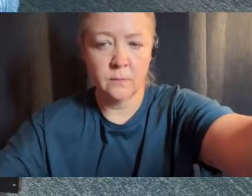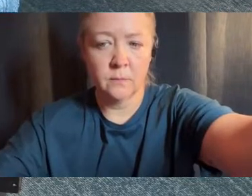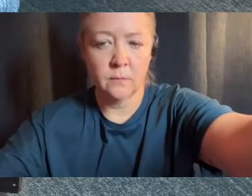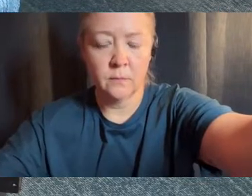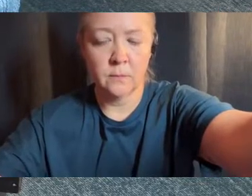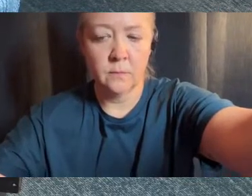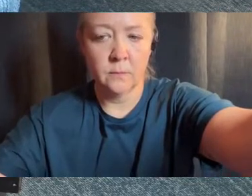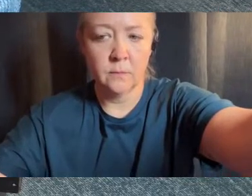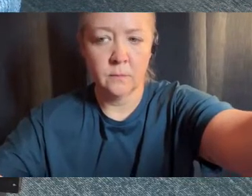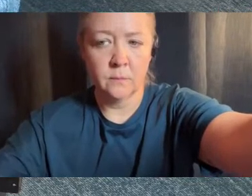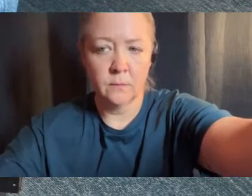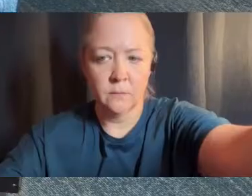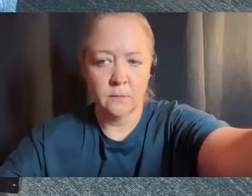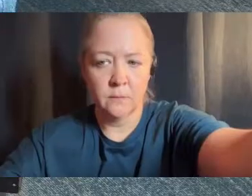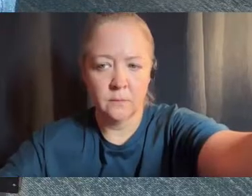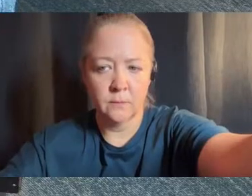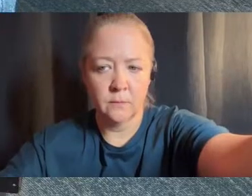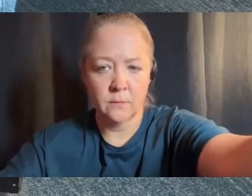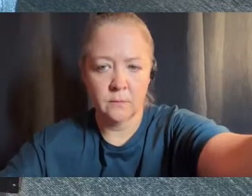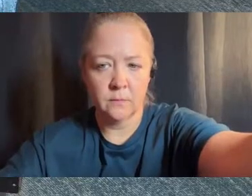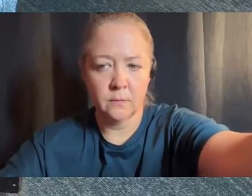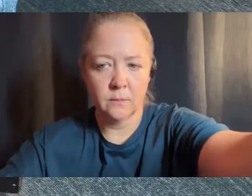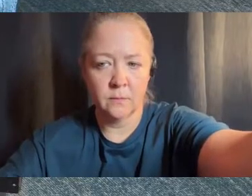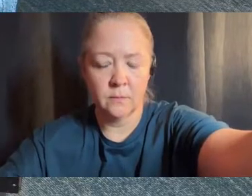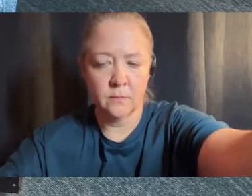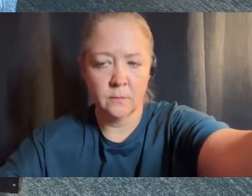Yeah. This is my kind of luck.